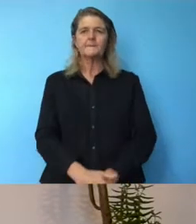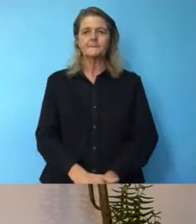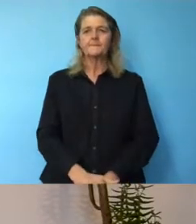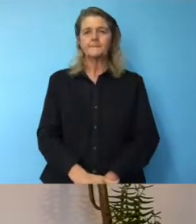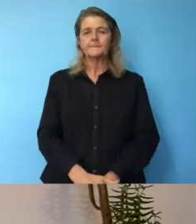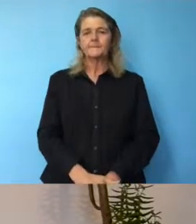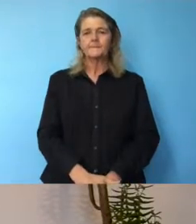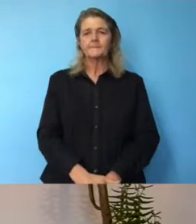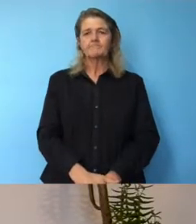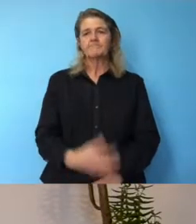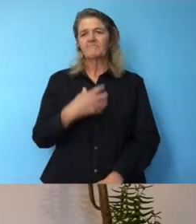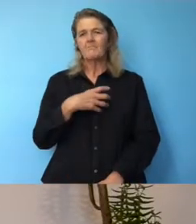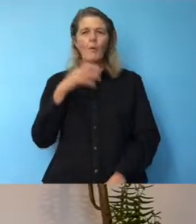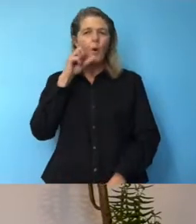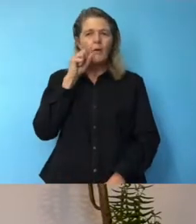A bit more orange.